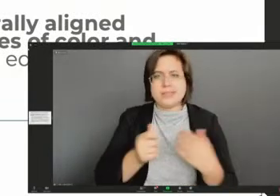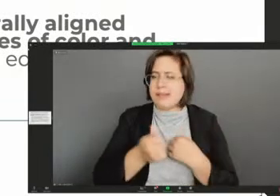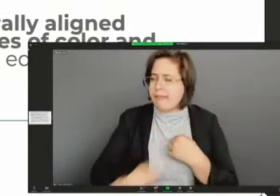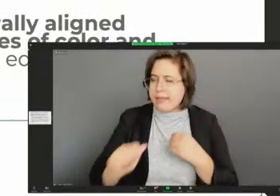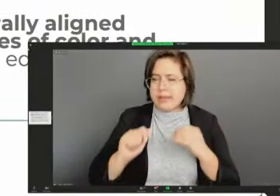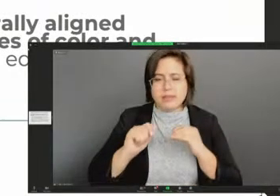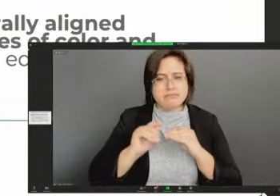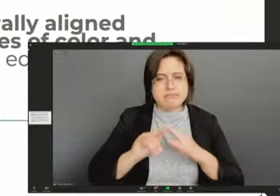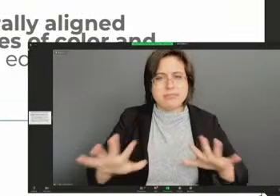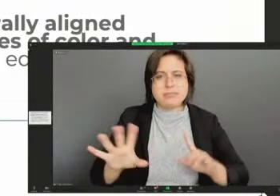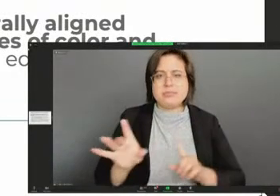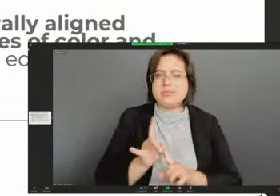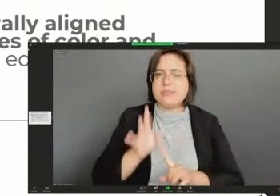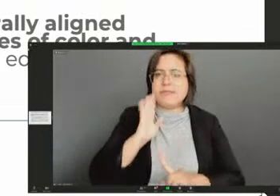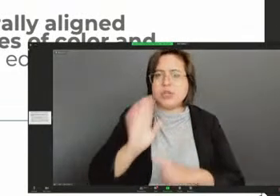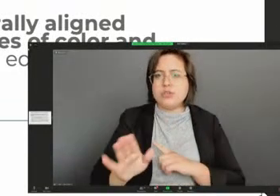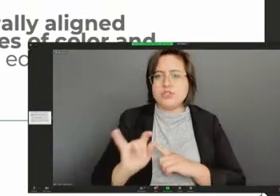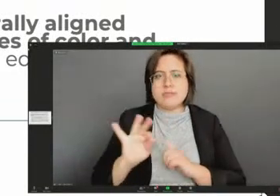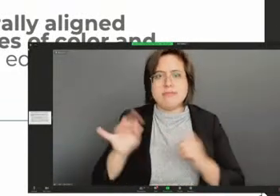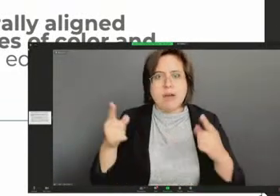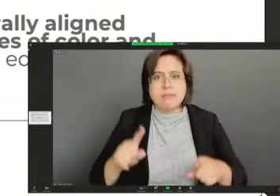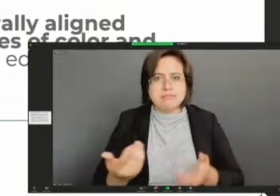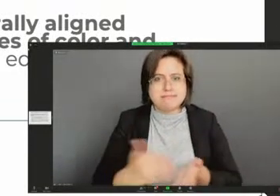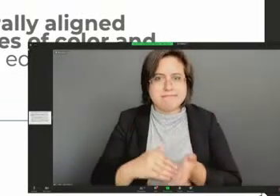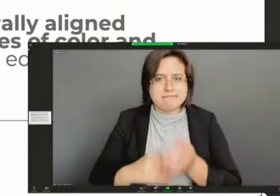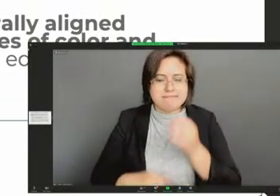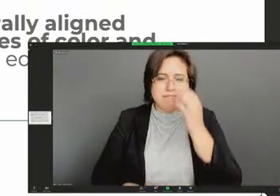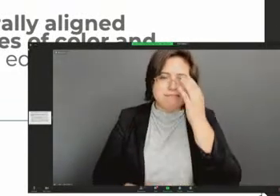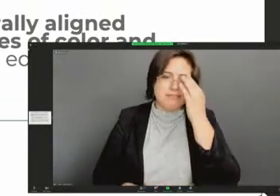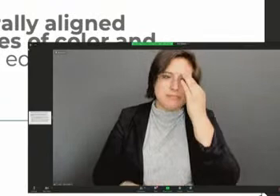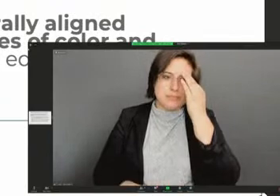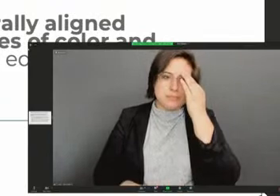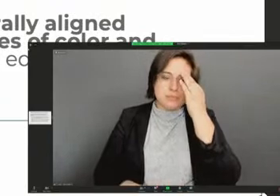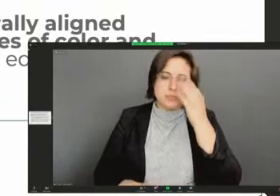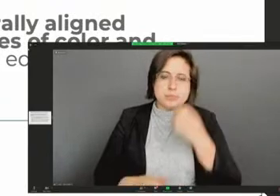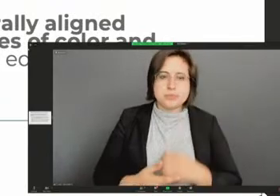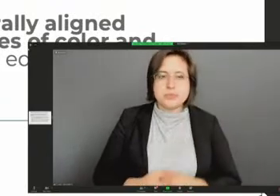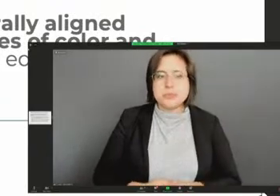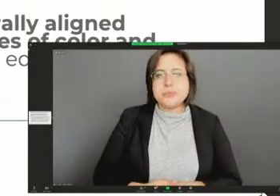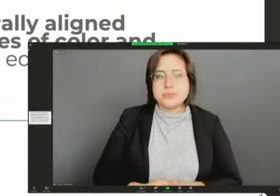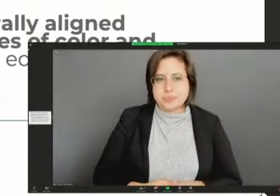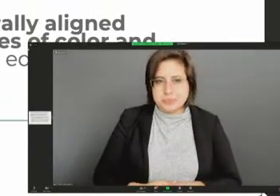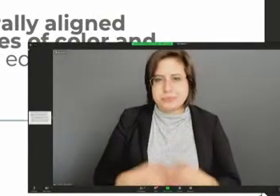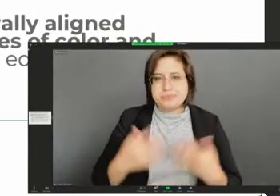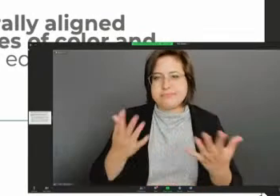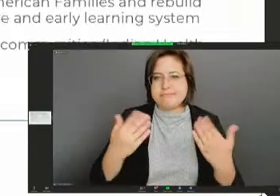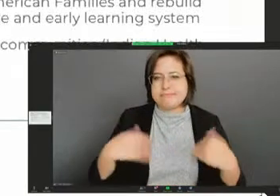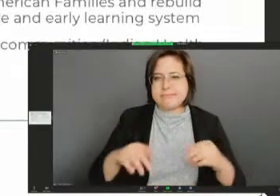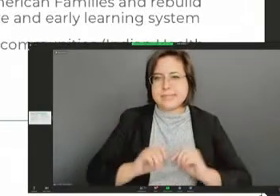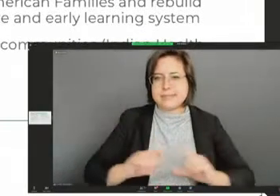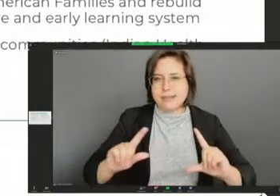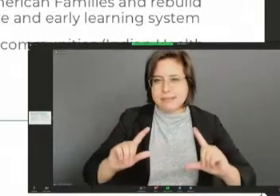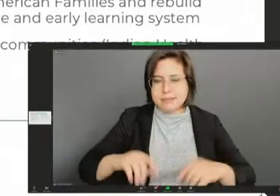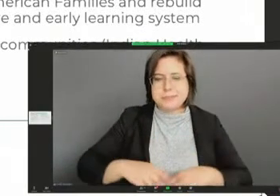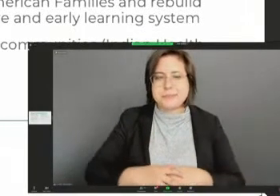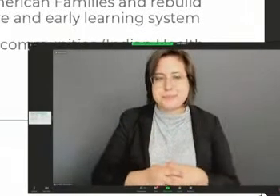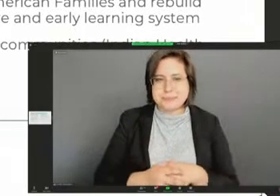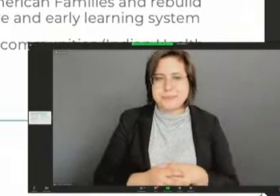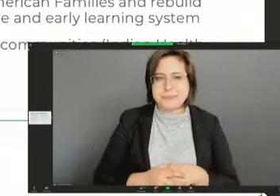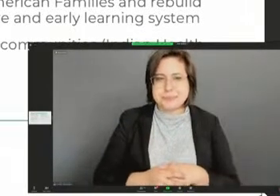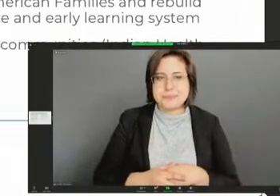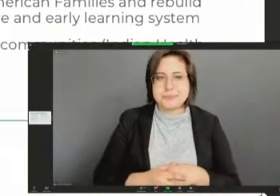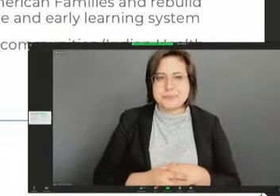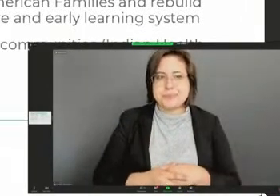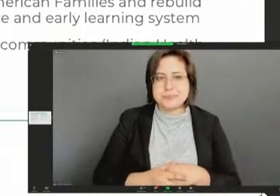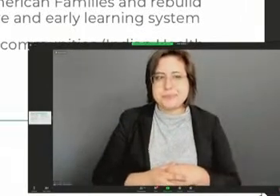nation will actually face. So with that, I move to the next slide to just share with you how they are doing